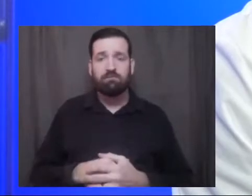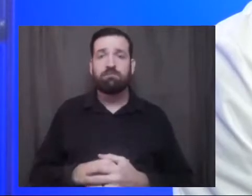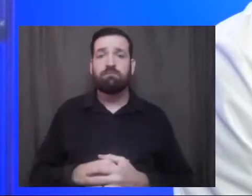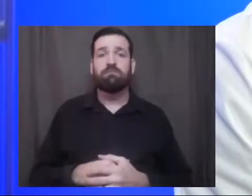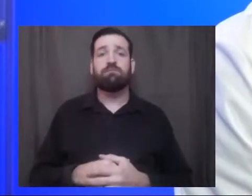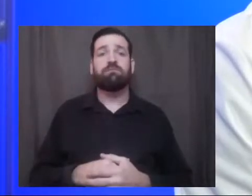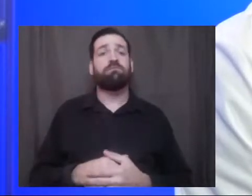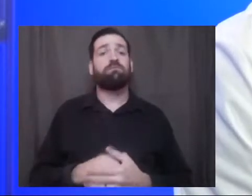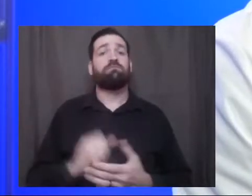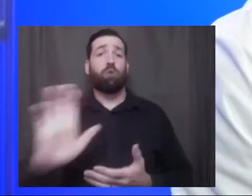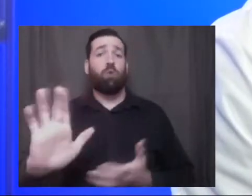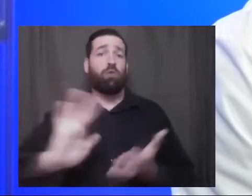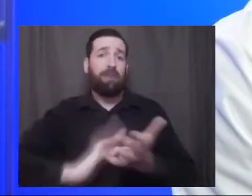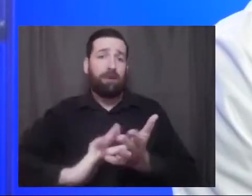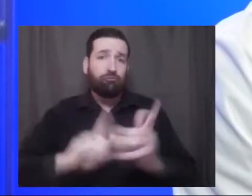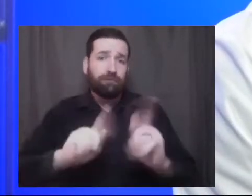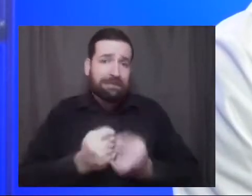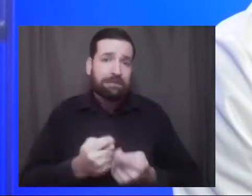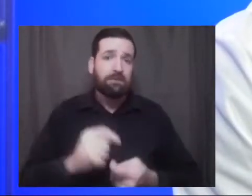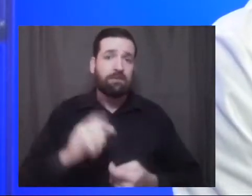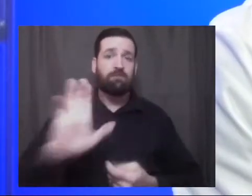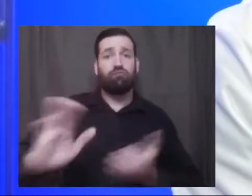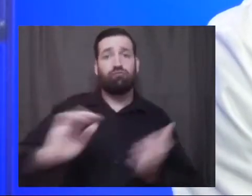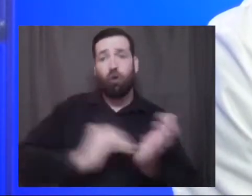medical team and your physician.